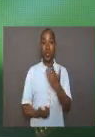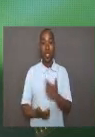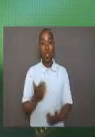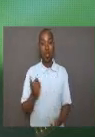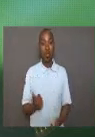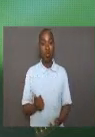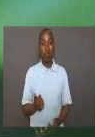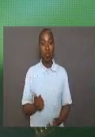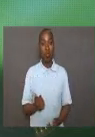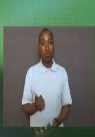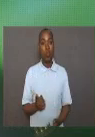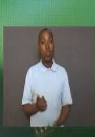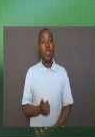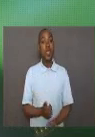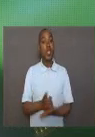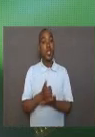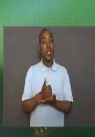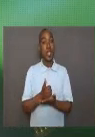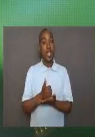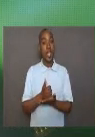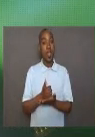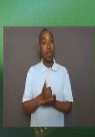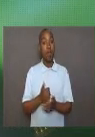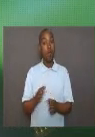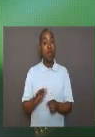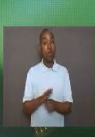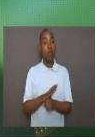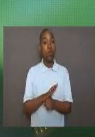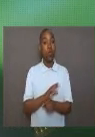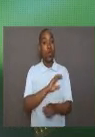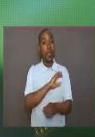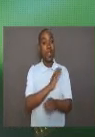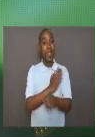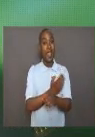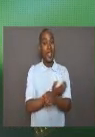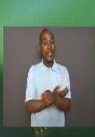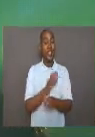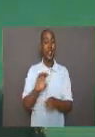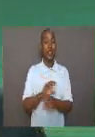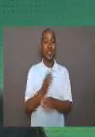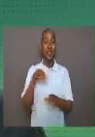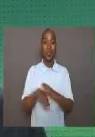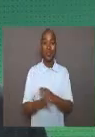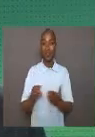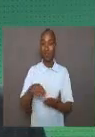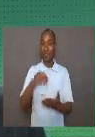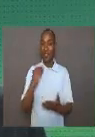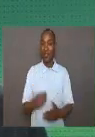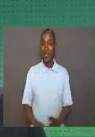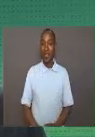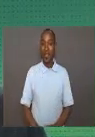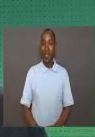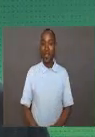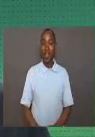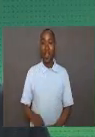need for fuel and energy within the cell. We